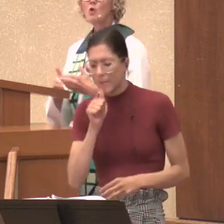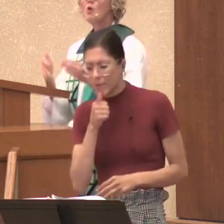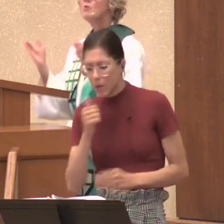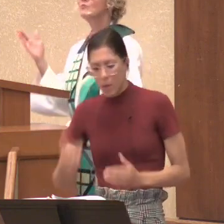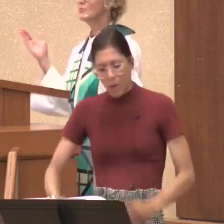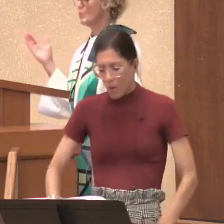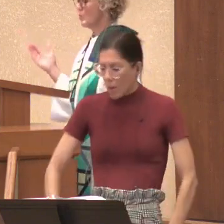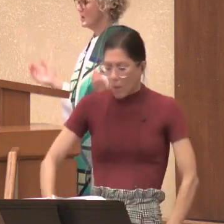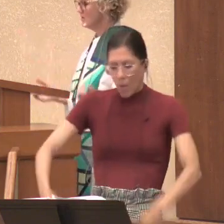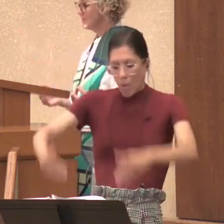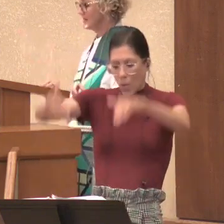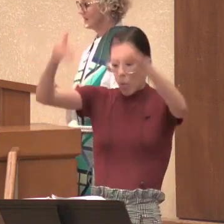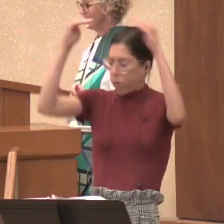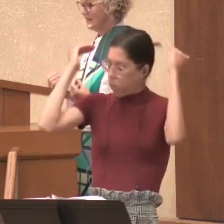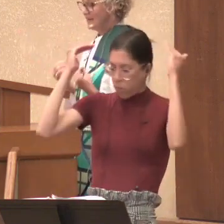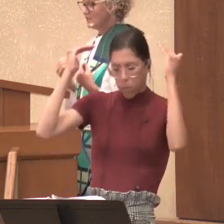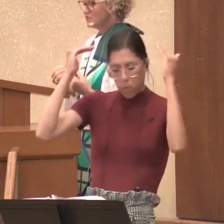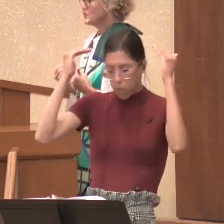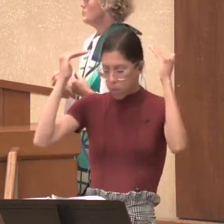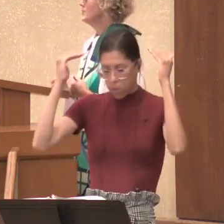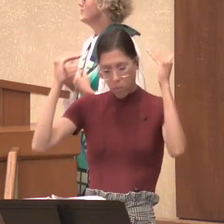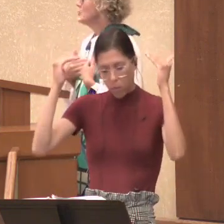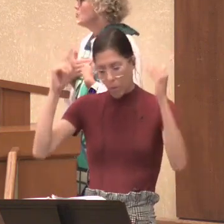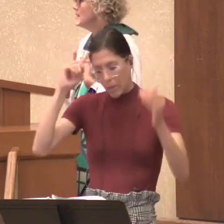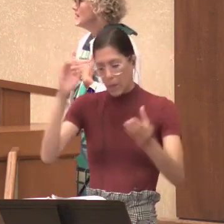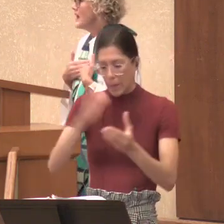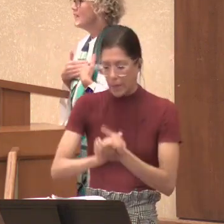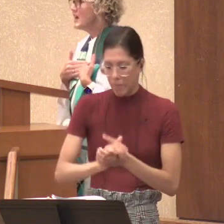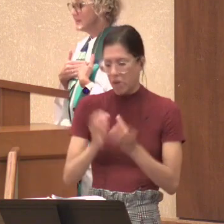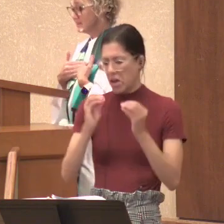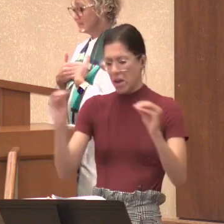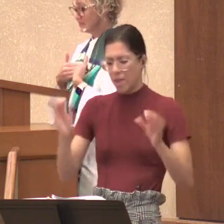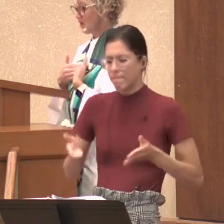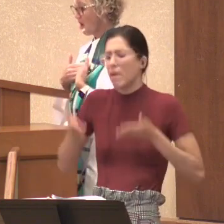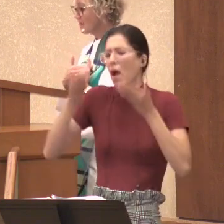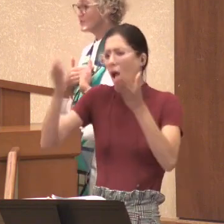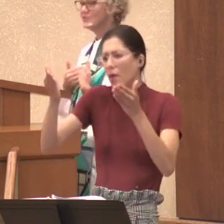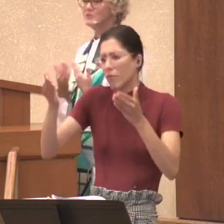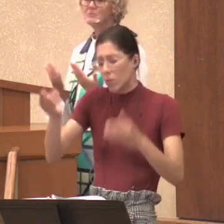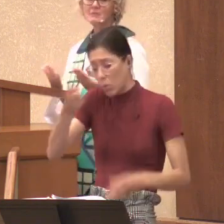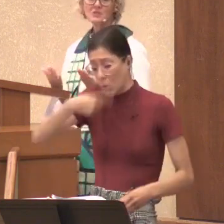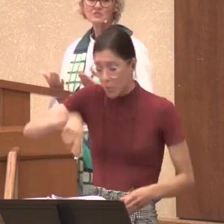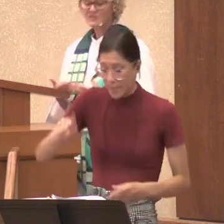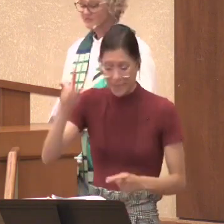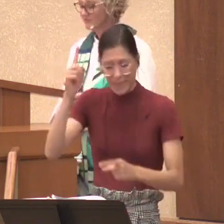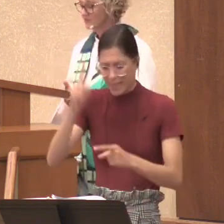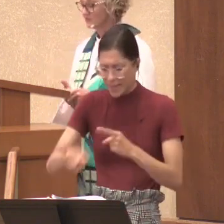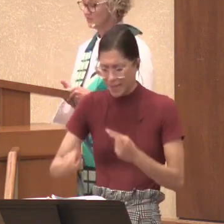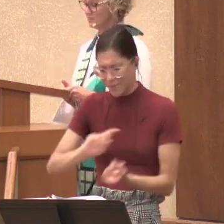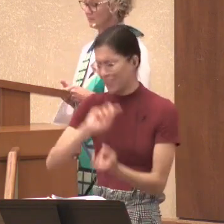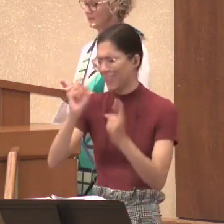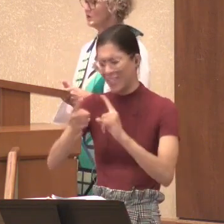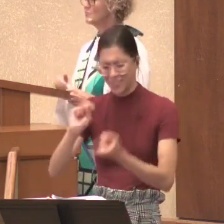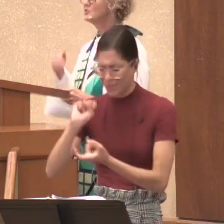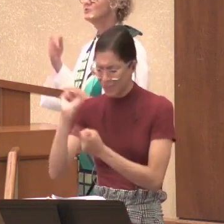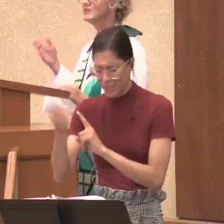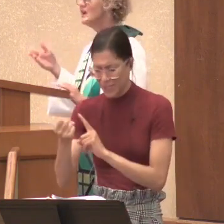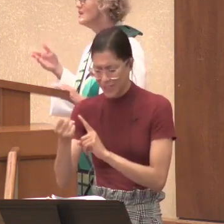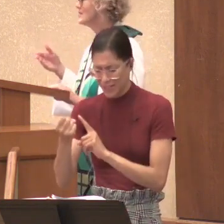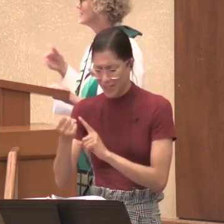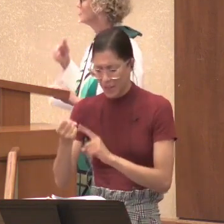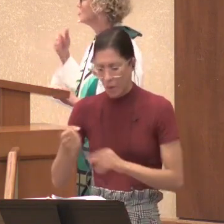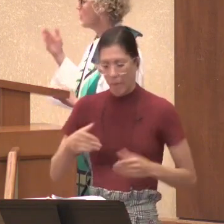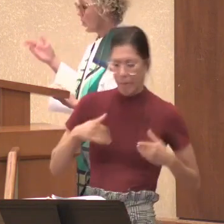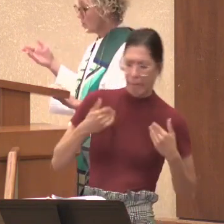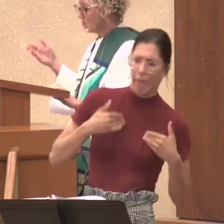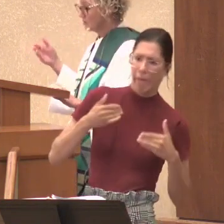so overwhelming. We just don't believe that we have anything to offer that would make much of a difference. We're too